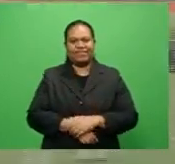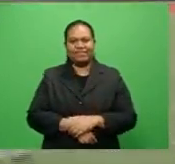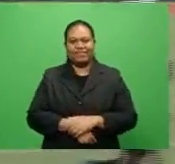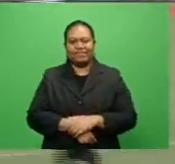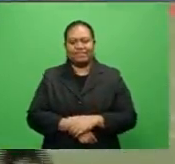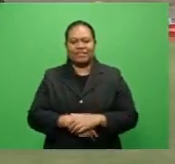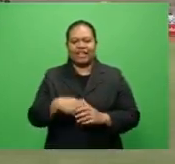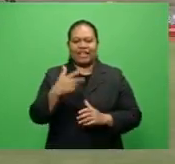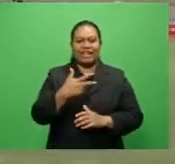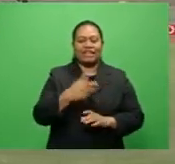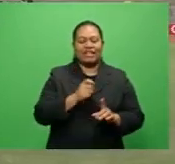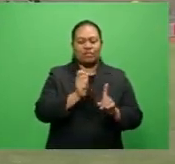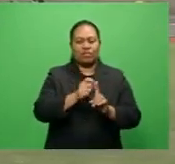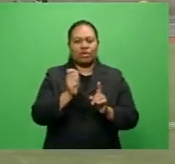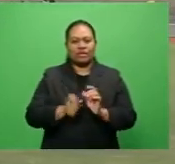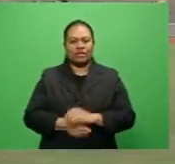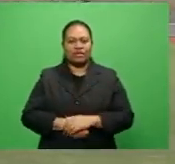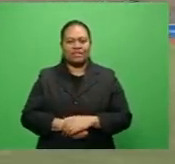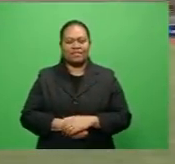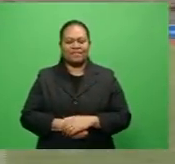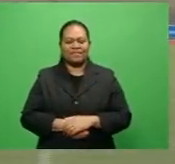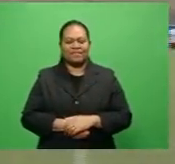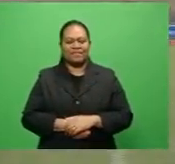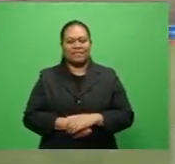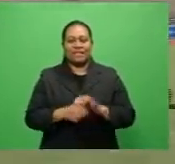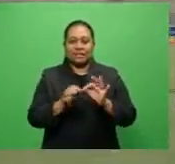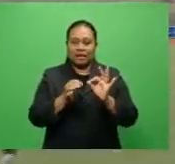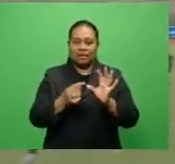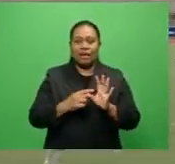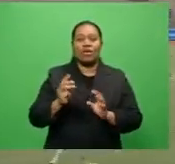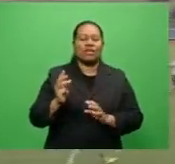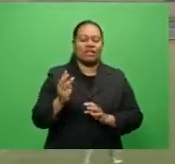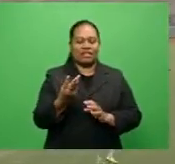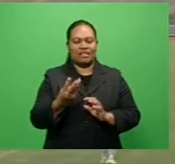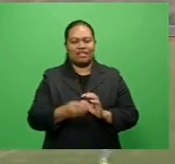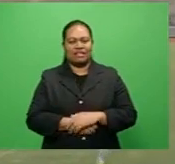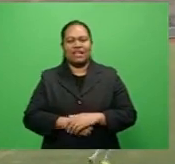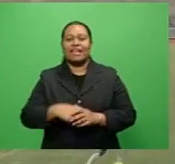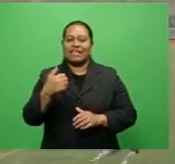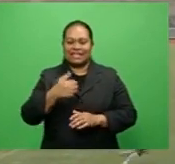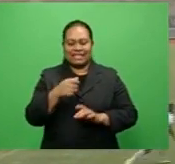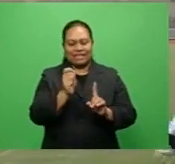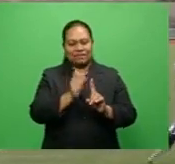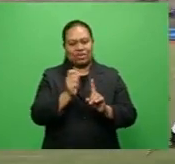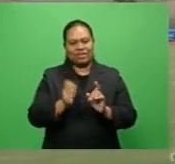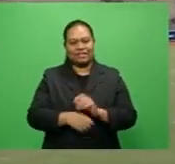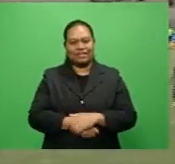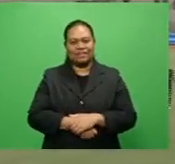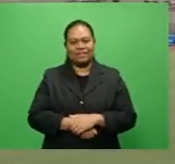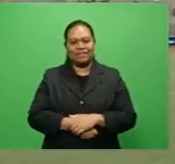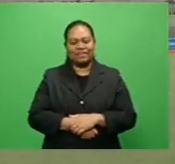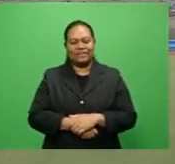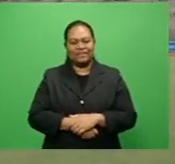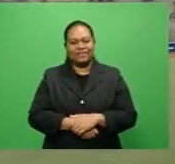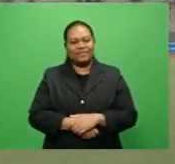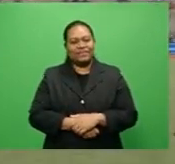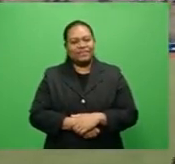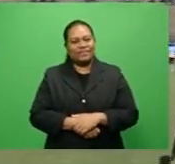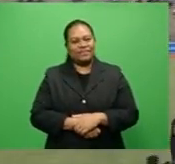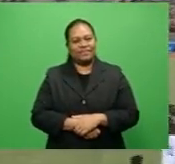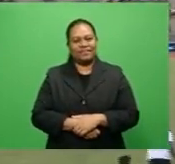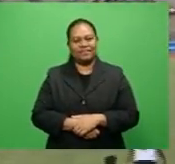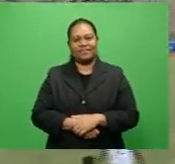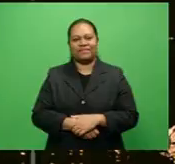with 18 points from 9 games. And Ba is on third spot with 16 points. Carlini Tavi,